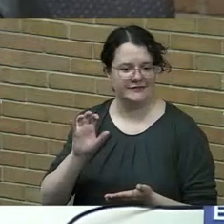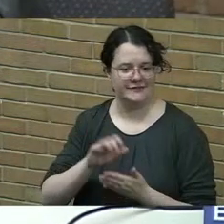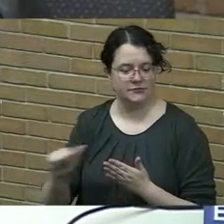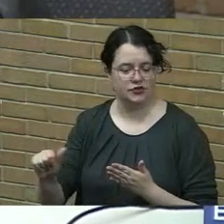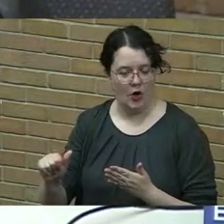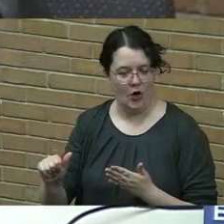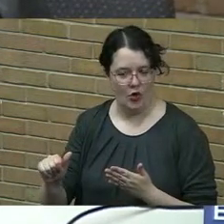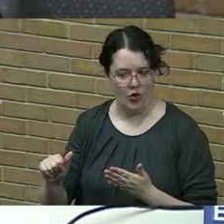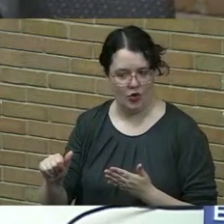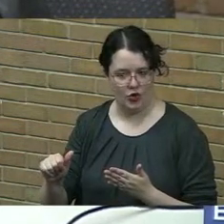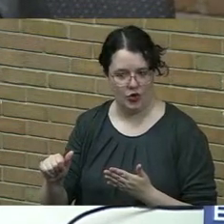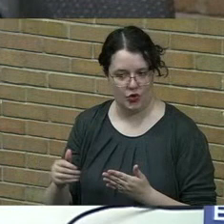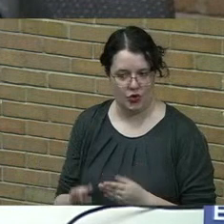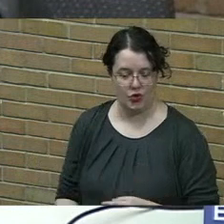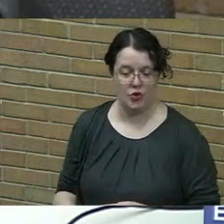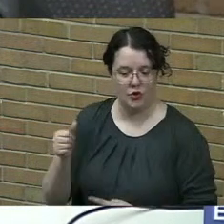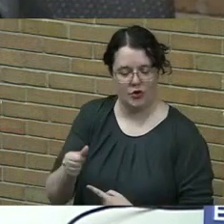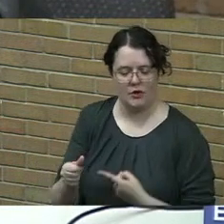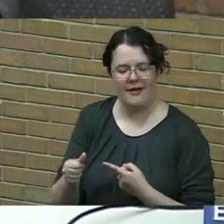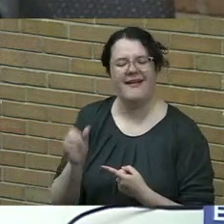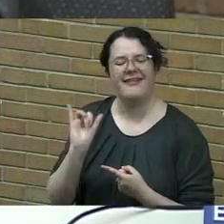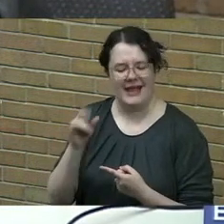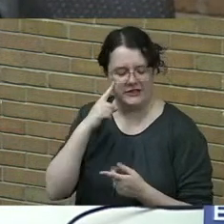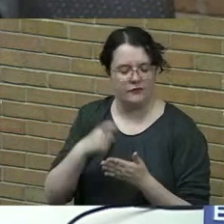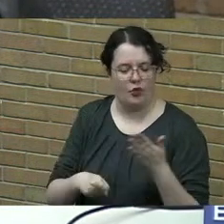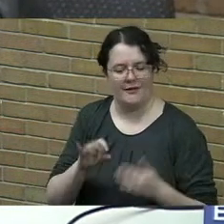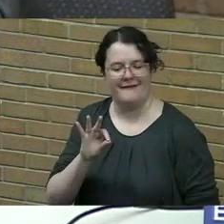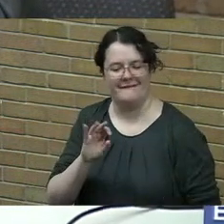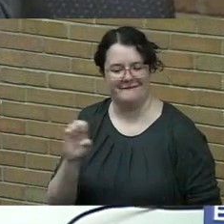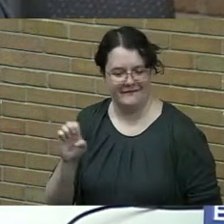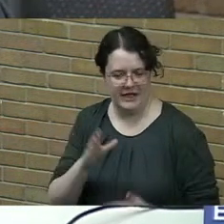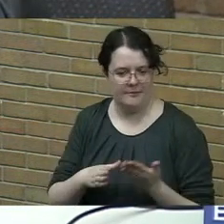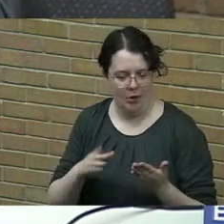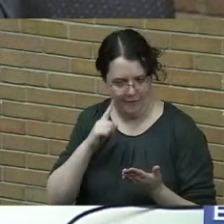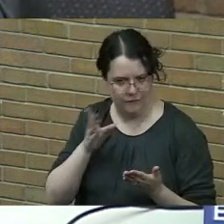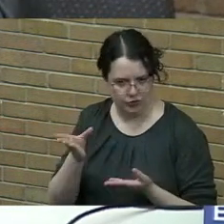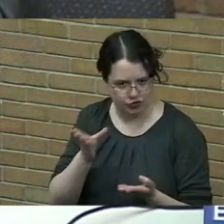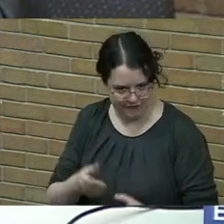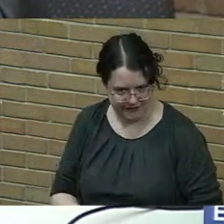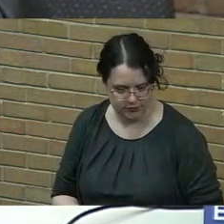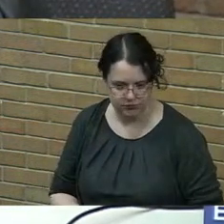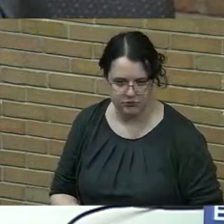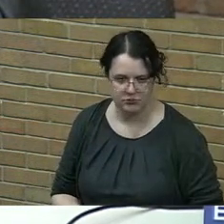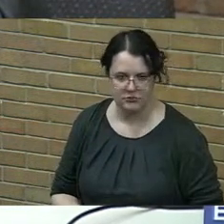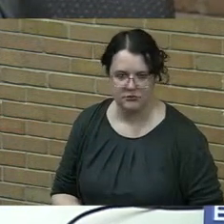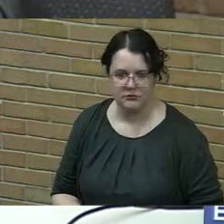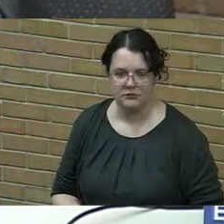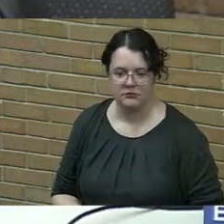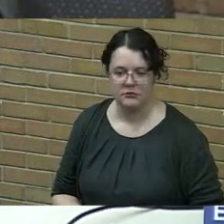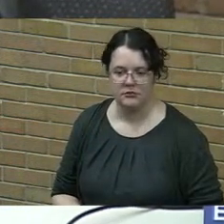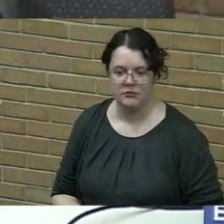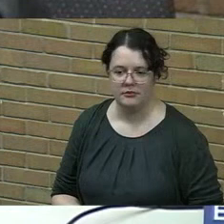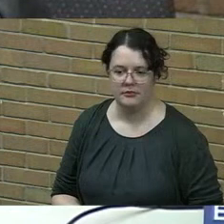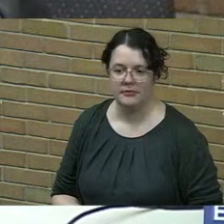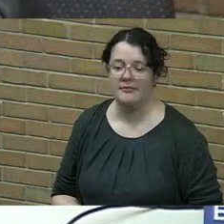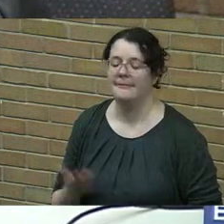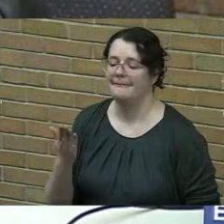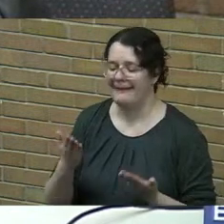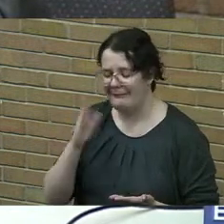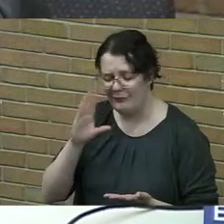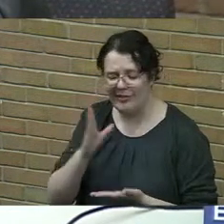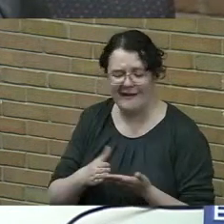$6,500 expense is for the fee portion of this services. There may be